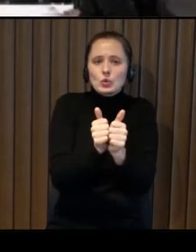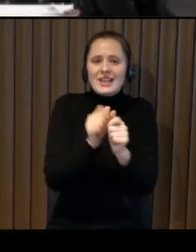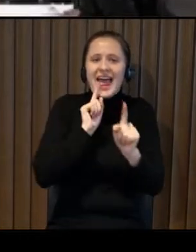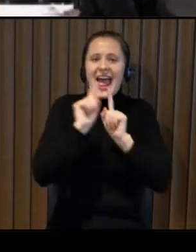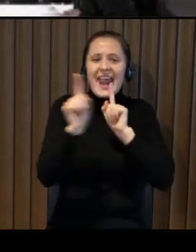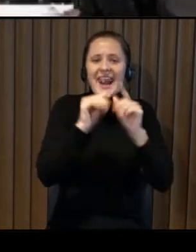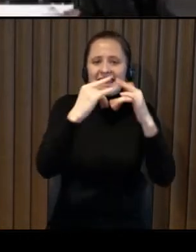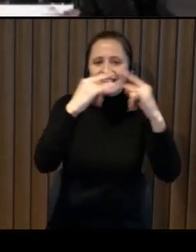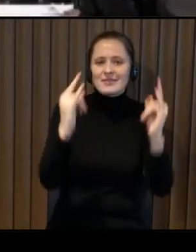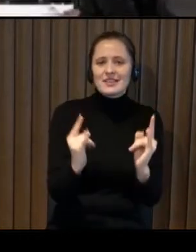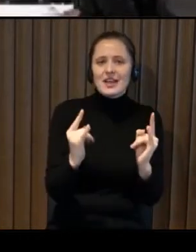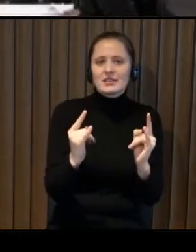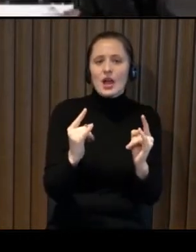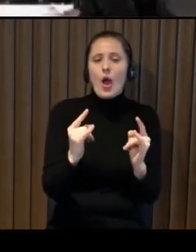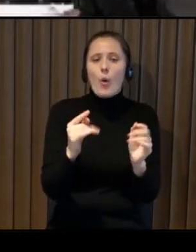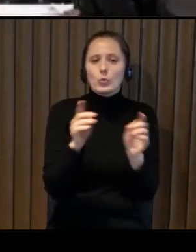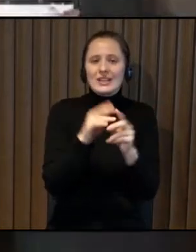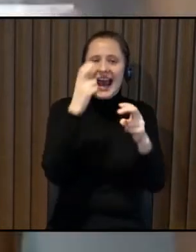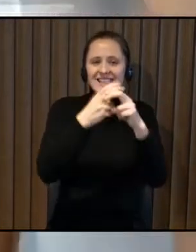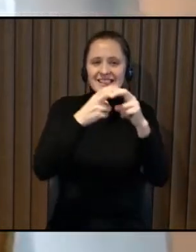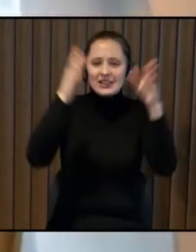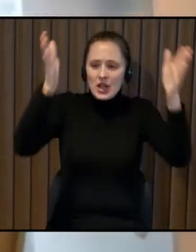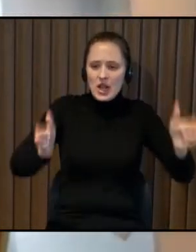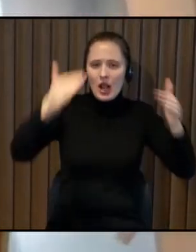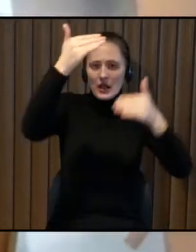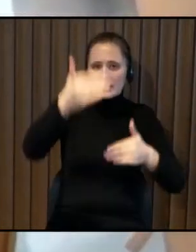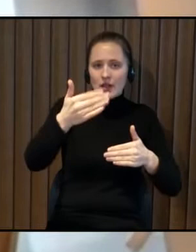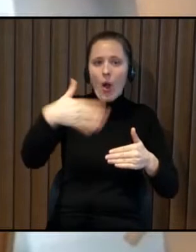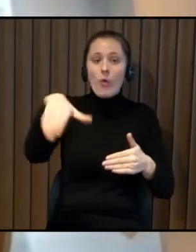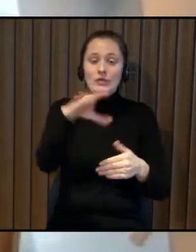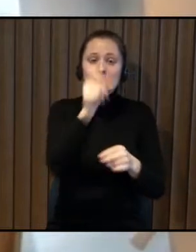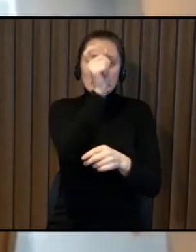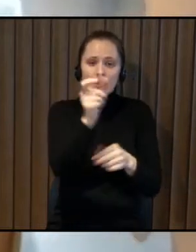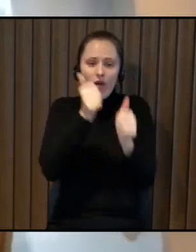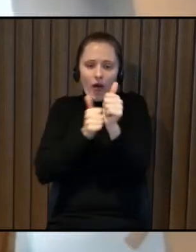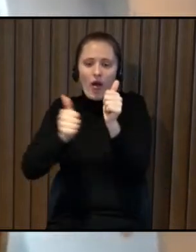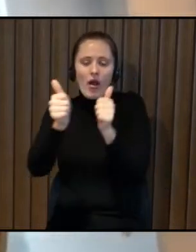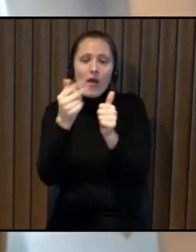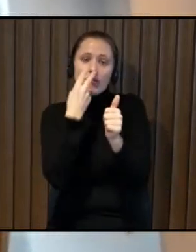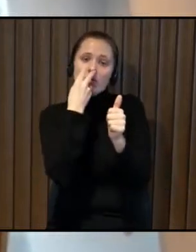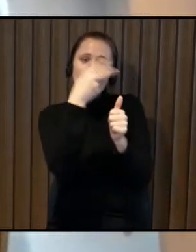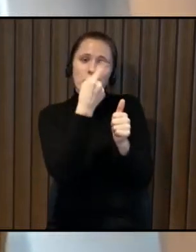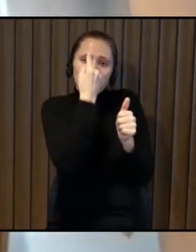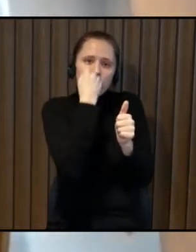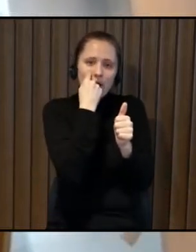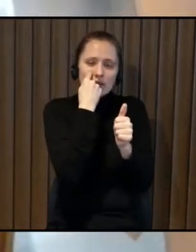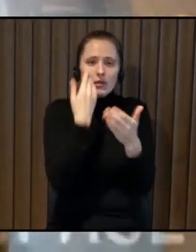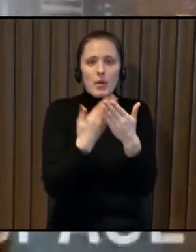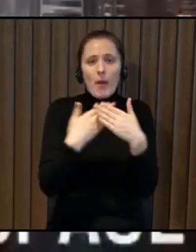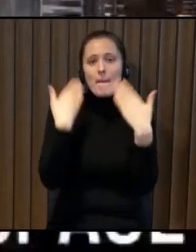So they placed this workshop next to the reception, and they have glass walls. So